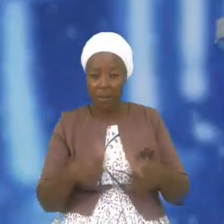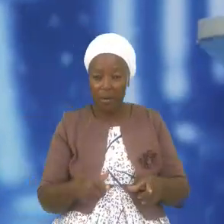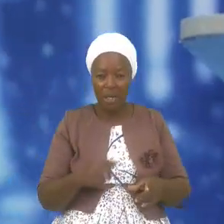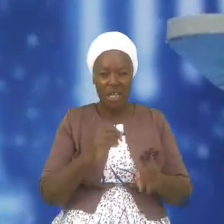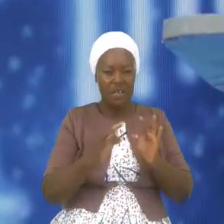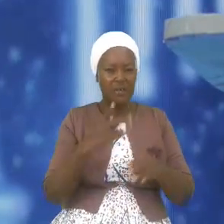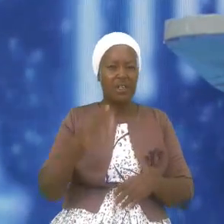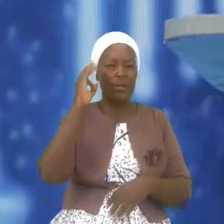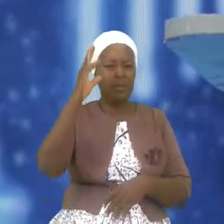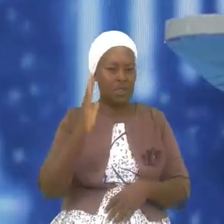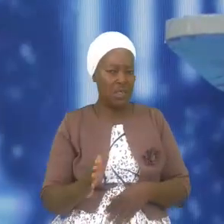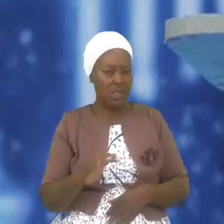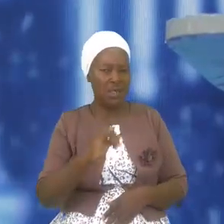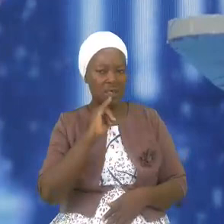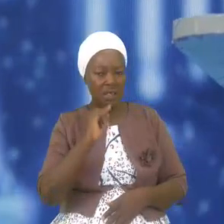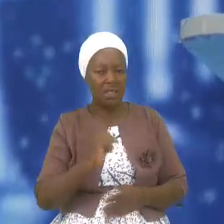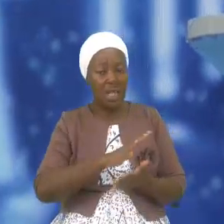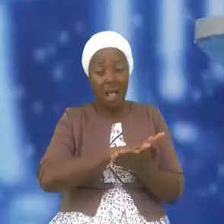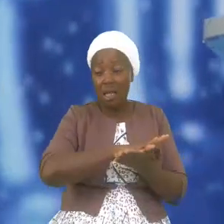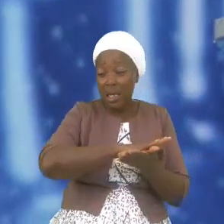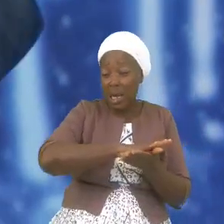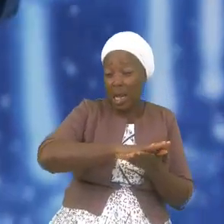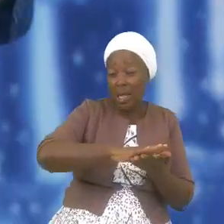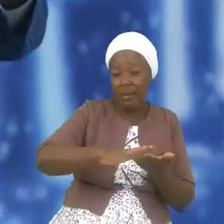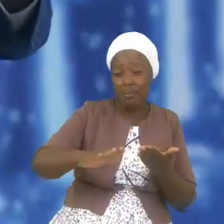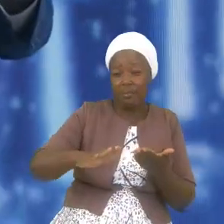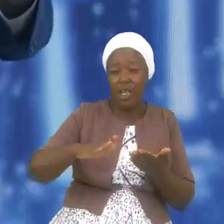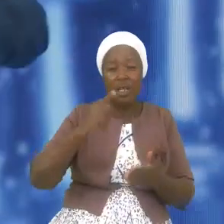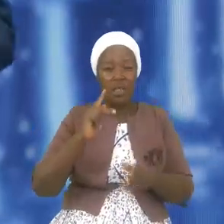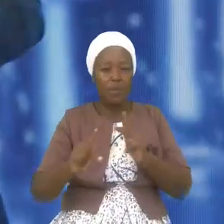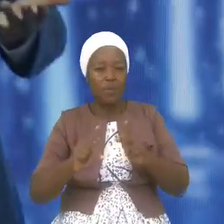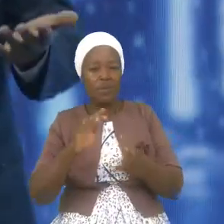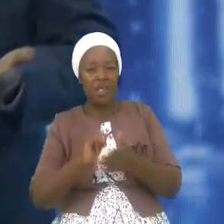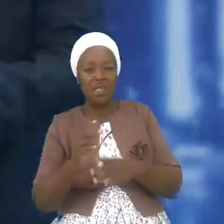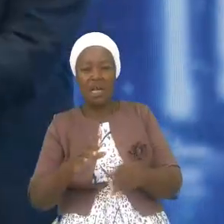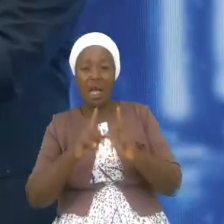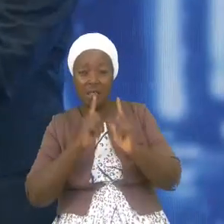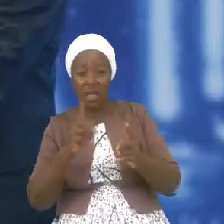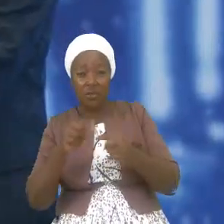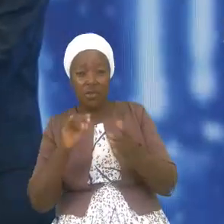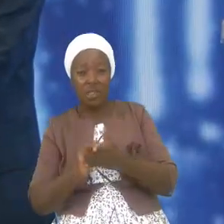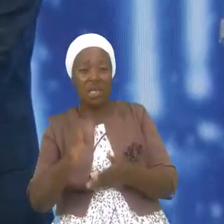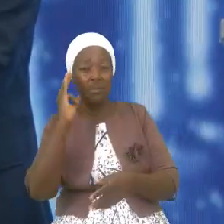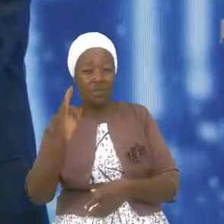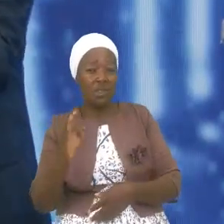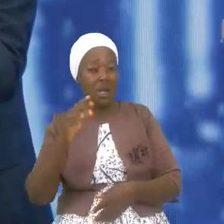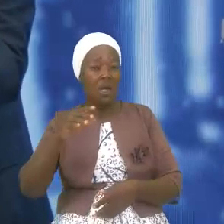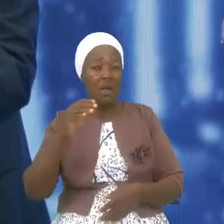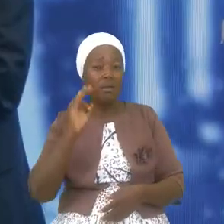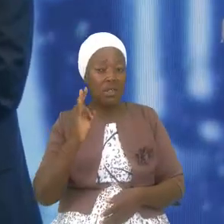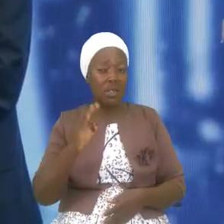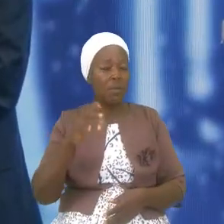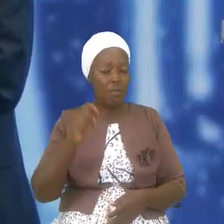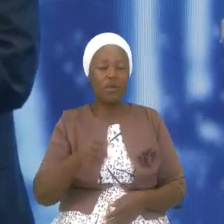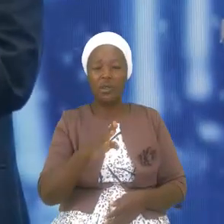people responding to the preaching must be clear. That's the purpose. Belshazzar was told the judgment